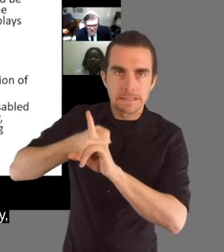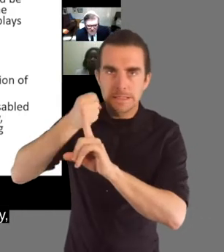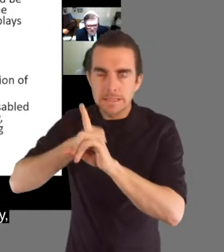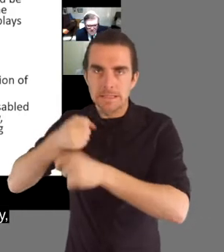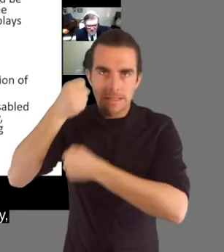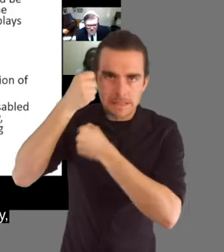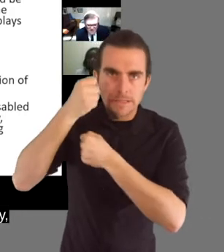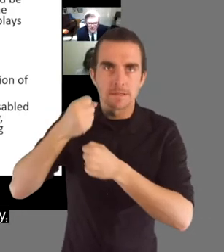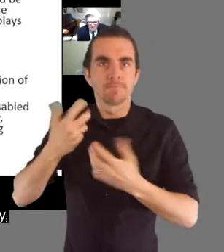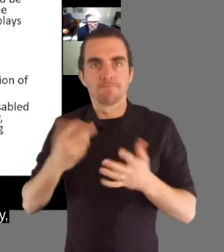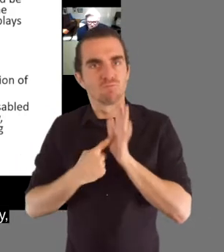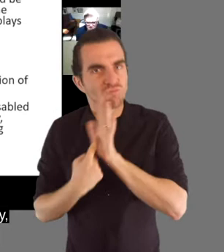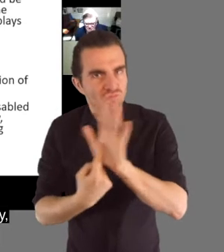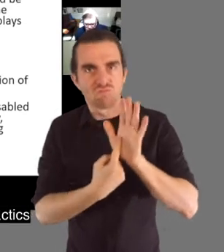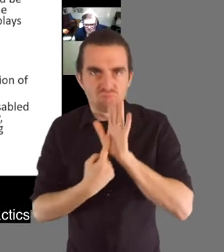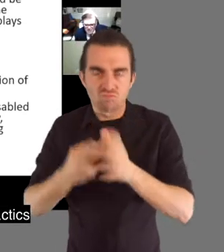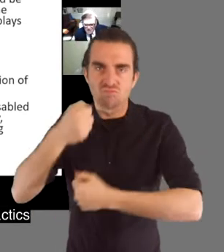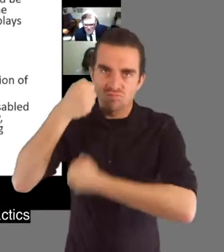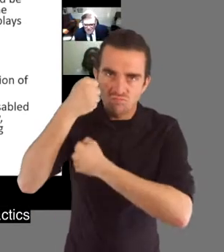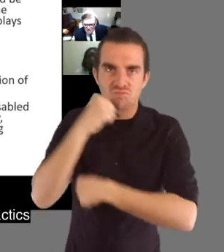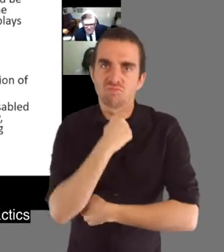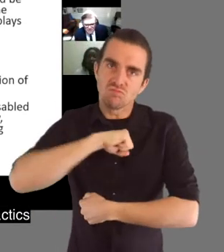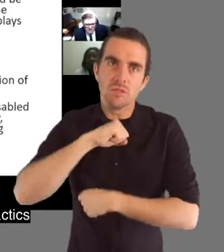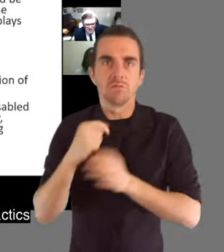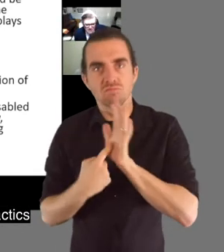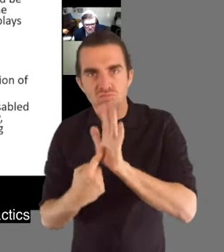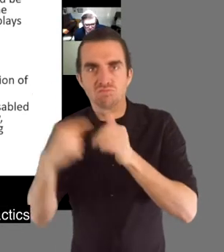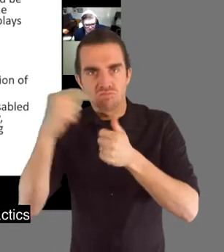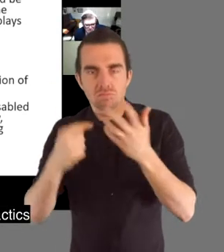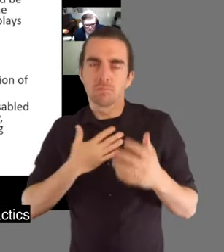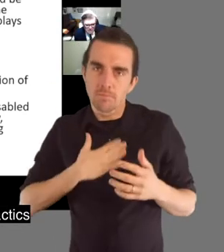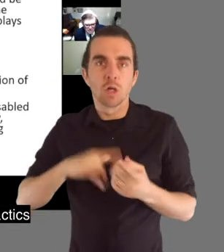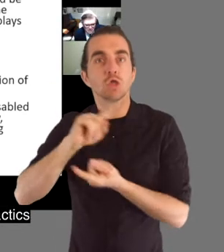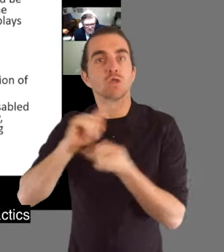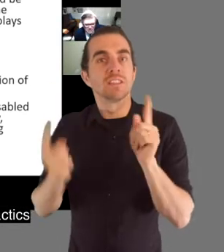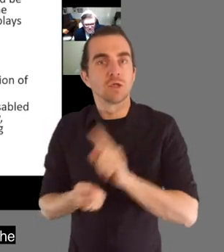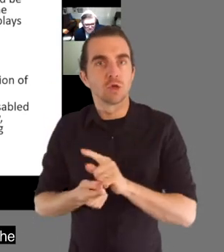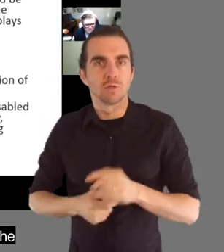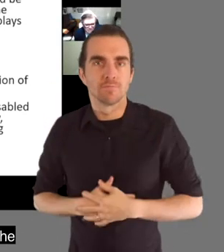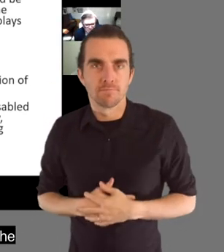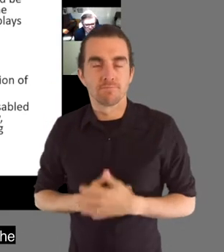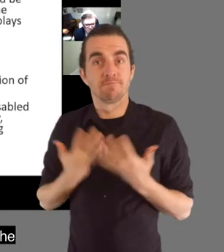petitioning, demonstrations, protests, and a variety of other tactics to bring about change.